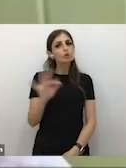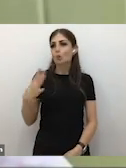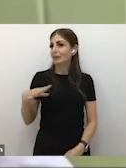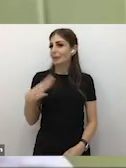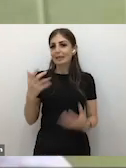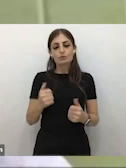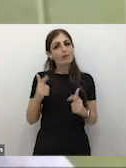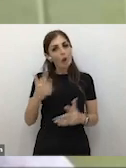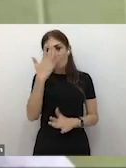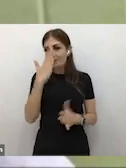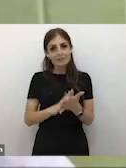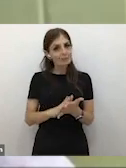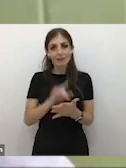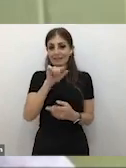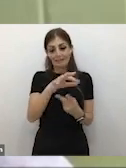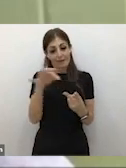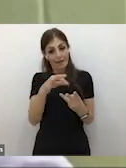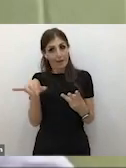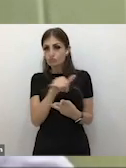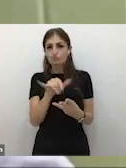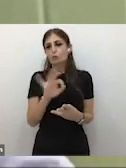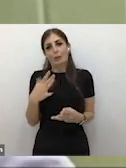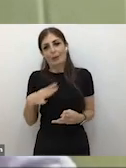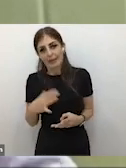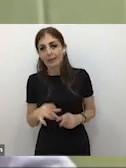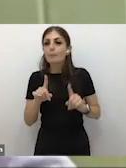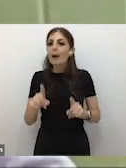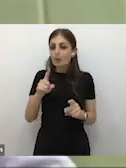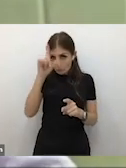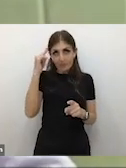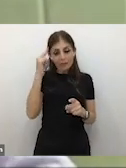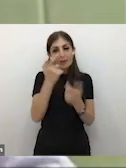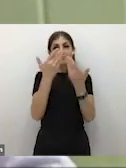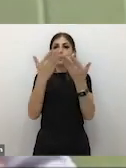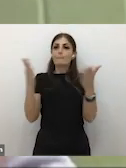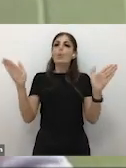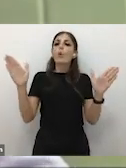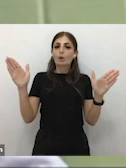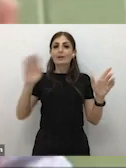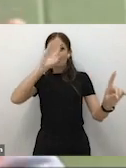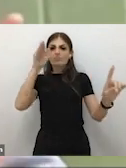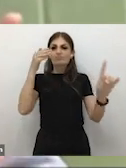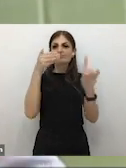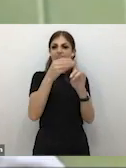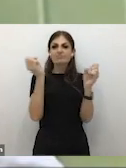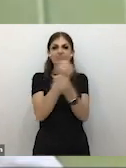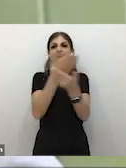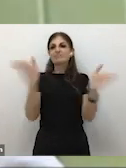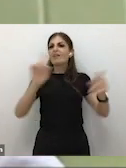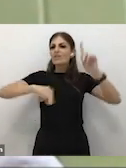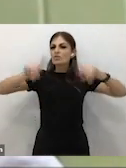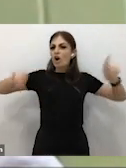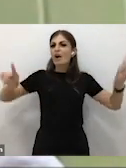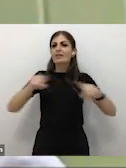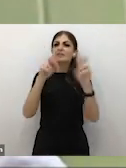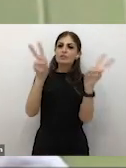have a lot of experience in your chosen theme, and you can think of the themes really broadly. They purposefully capture a really wide variety of topics